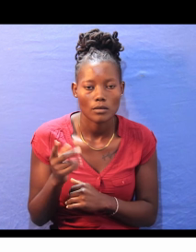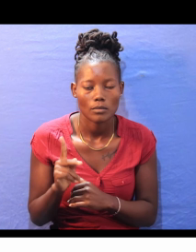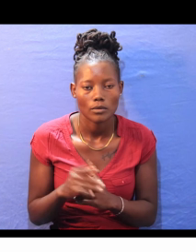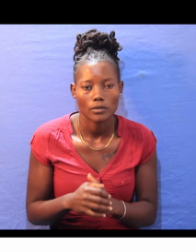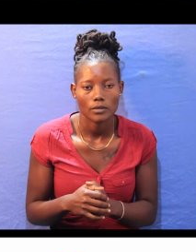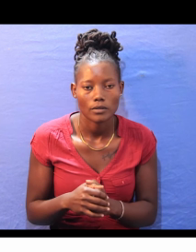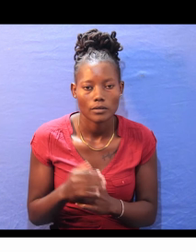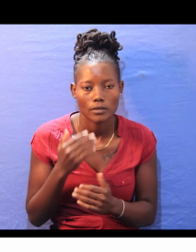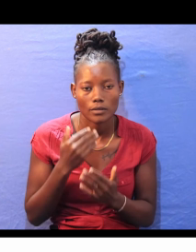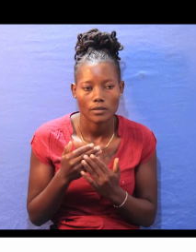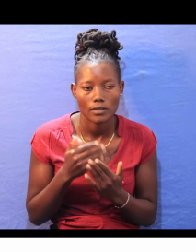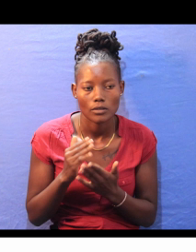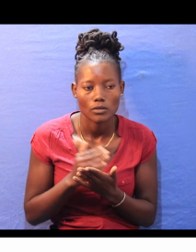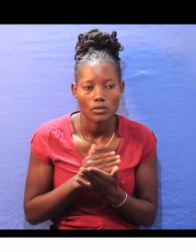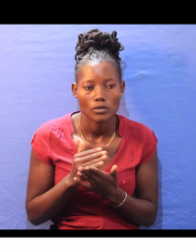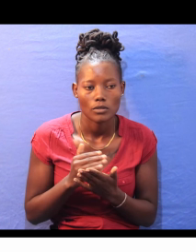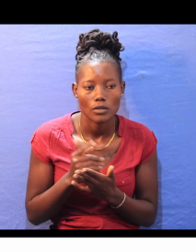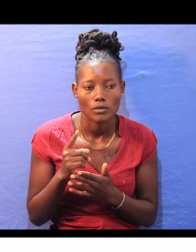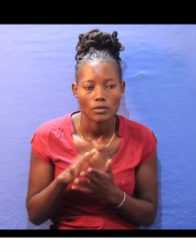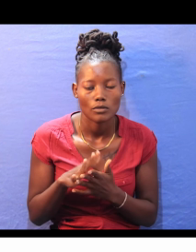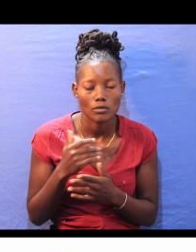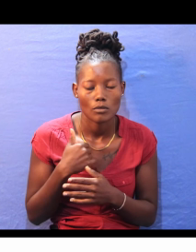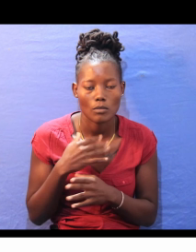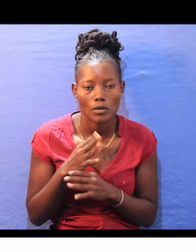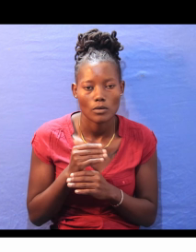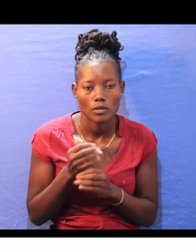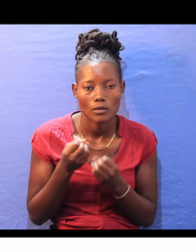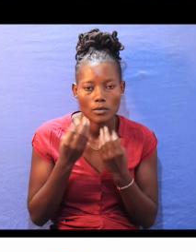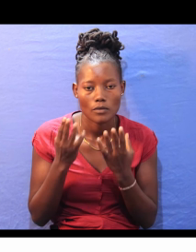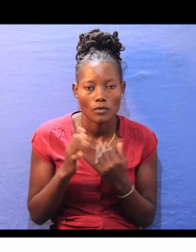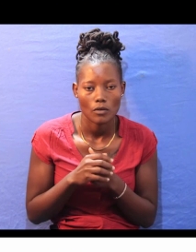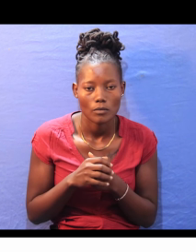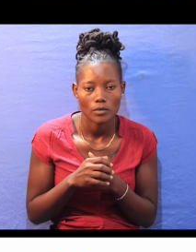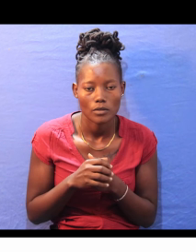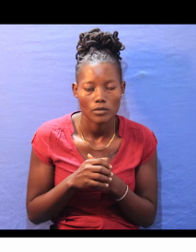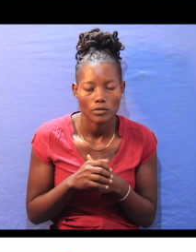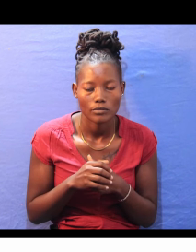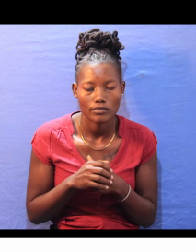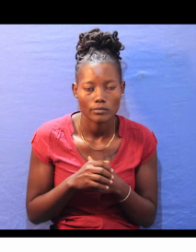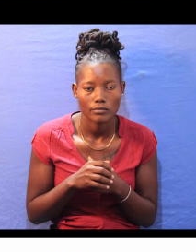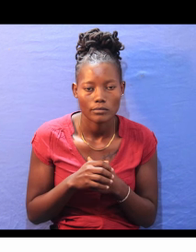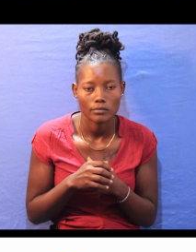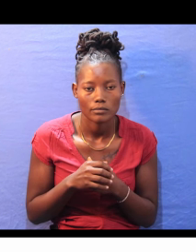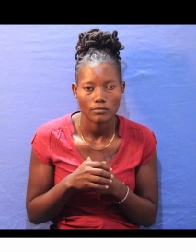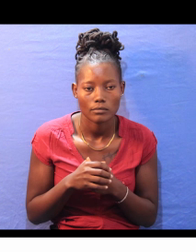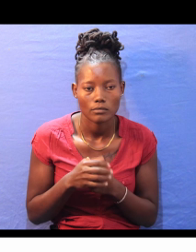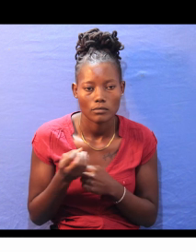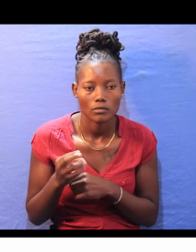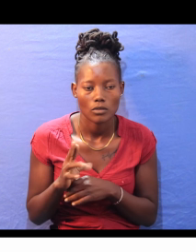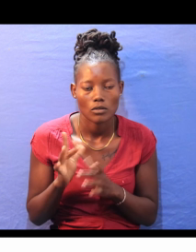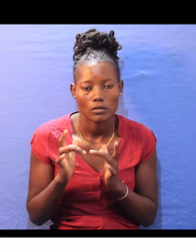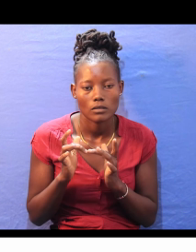So John can share with you my WhatsApp information. I don't mind being contacted on WhatsApp or via